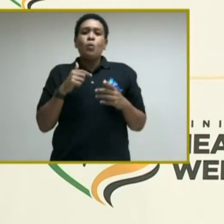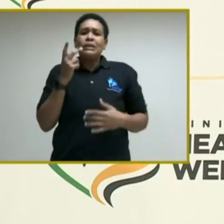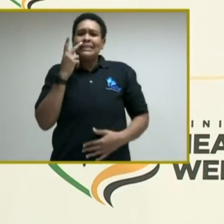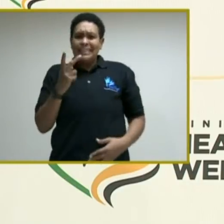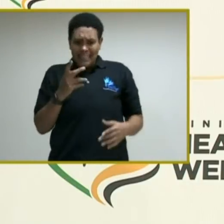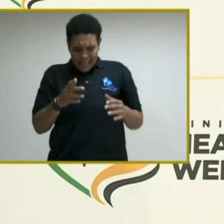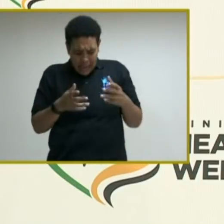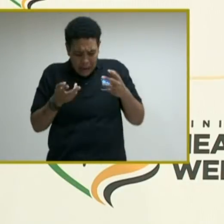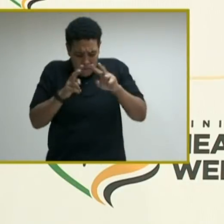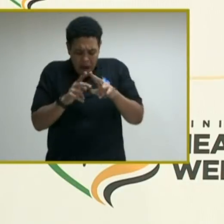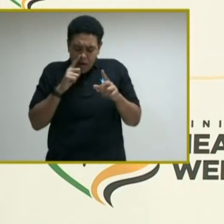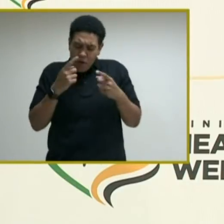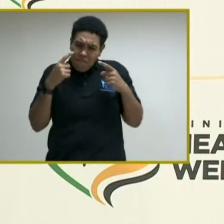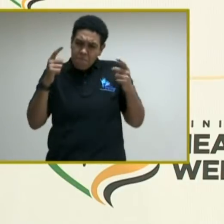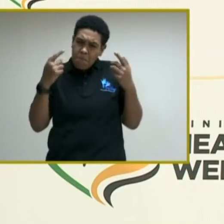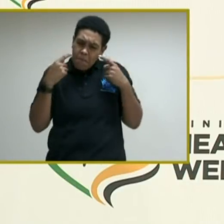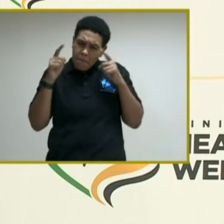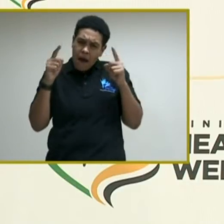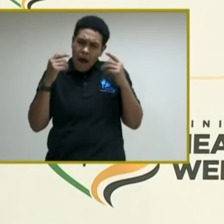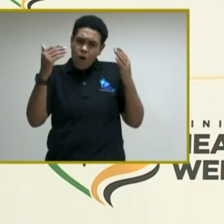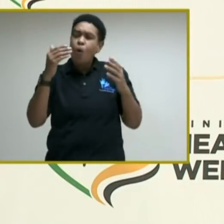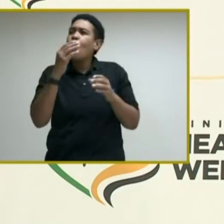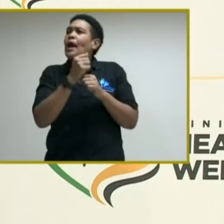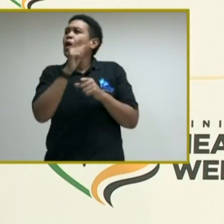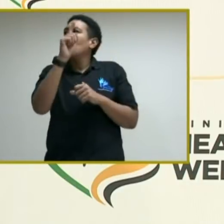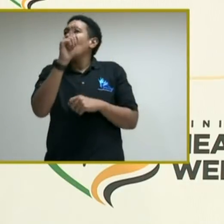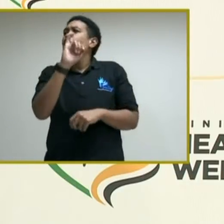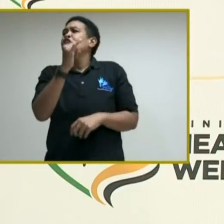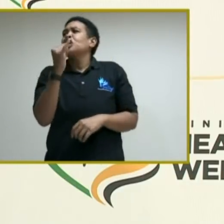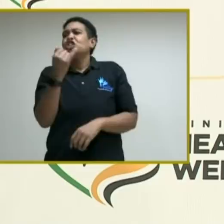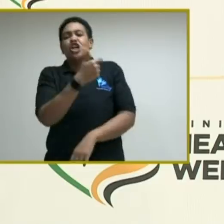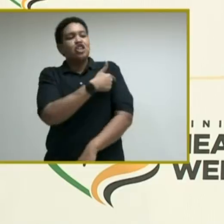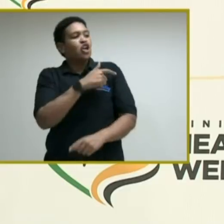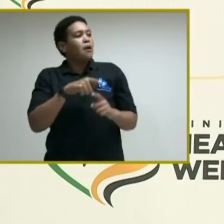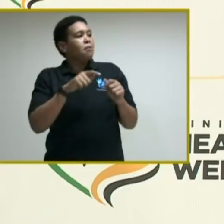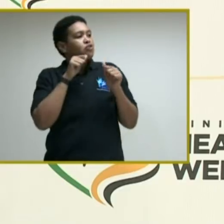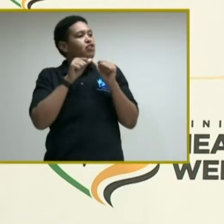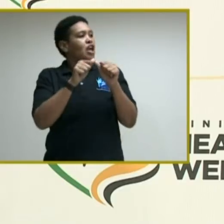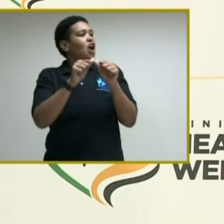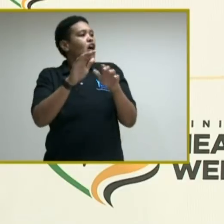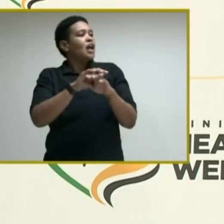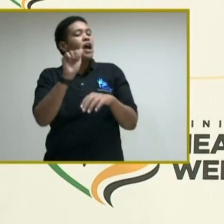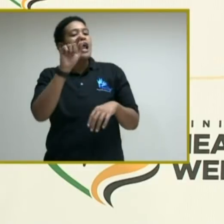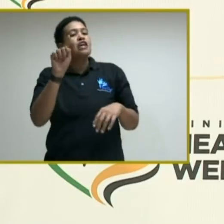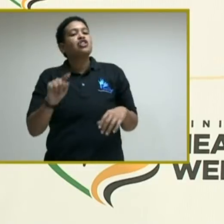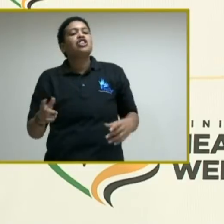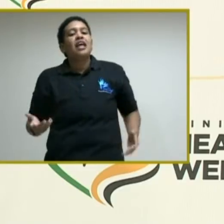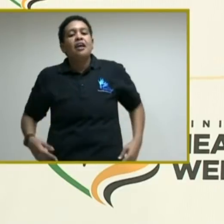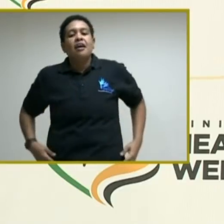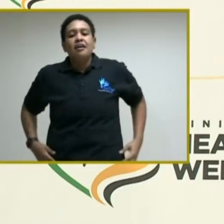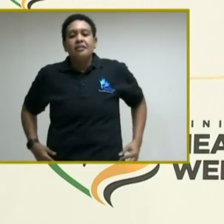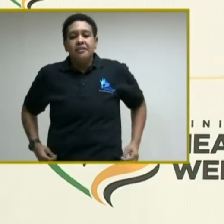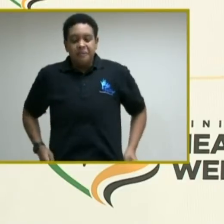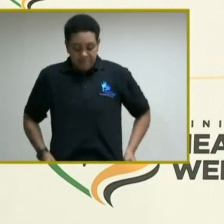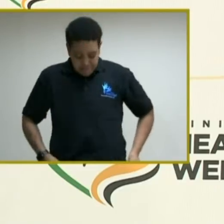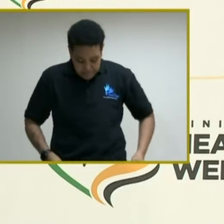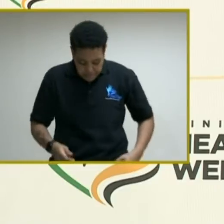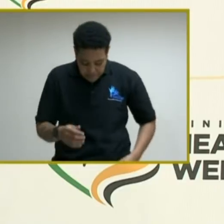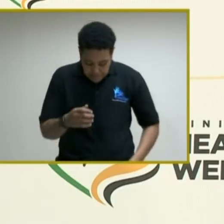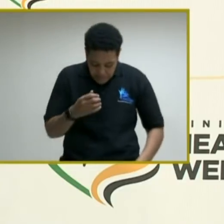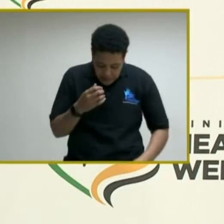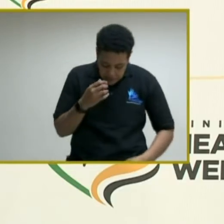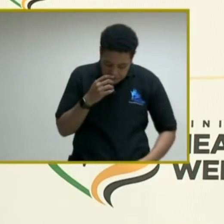the value of taking the single jab in J&J and, of course, continuing on the AstraZeneca. All right, so thank you very much for